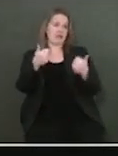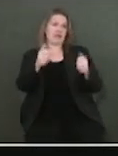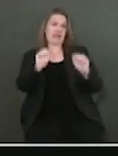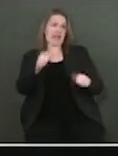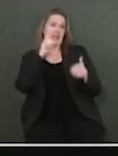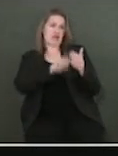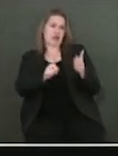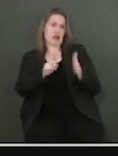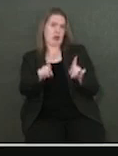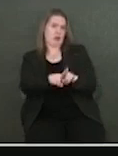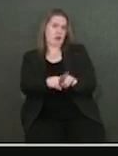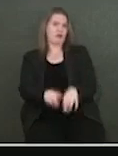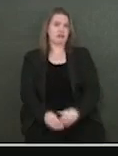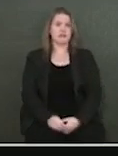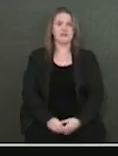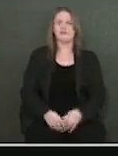to.